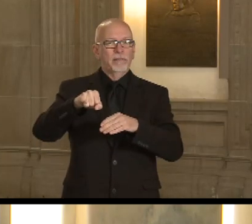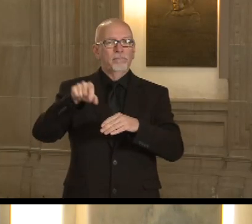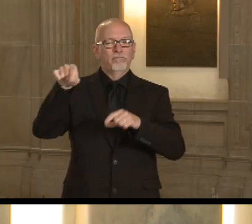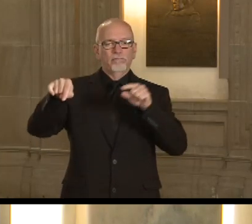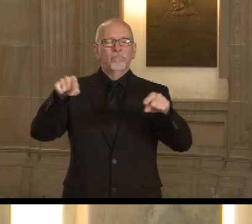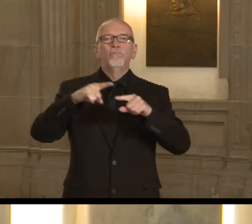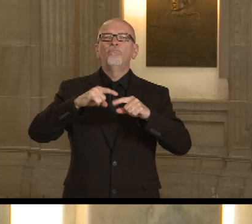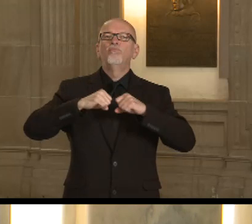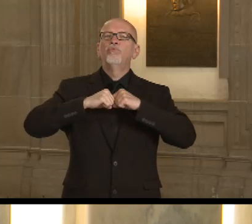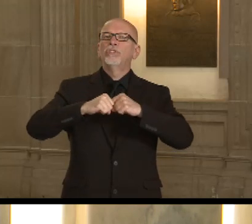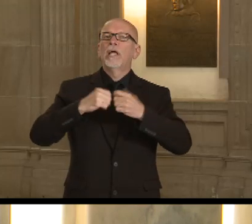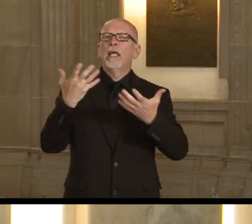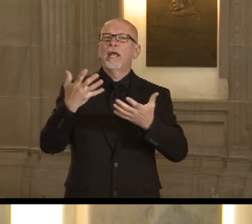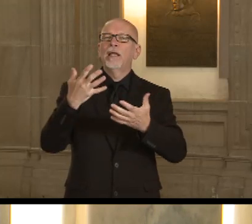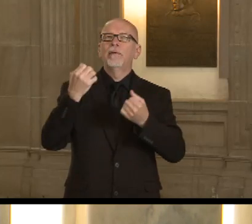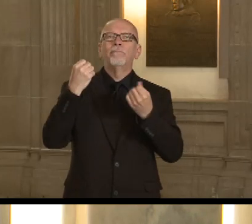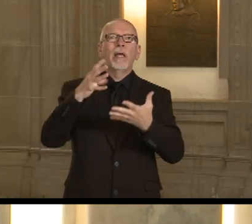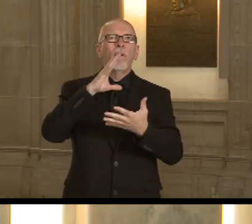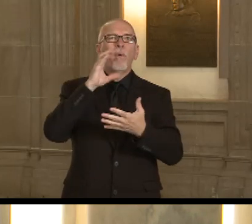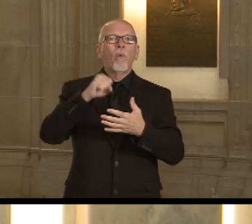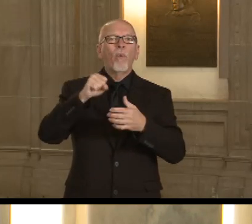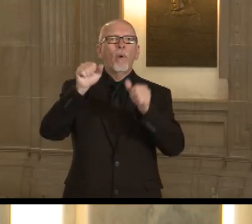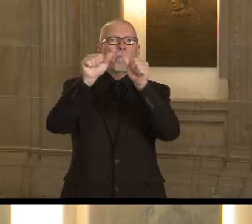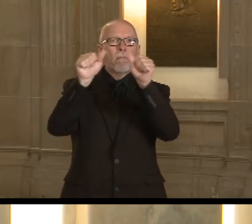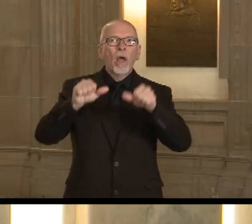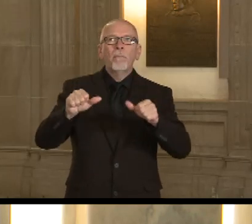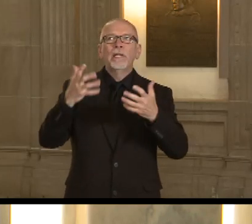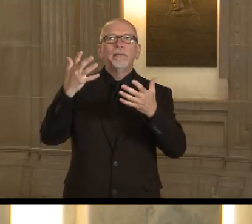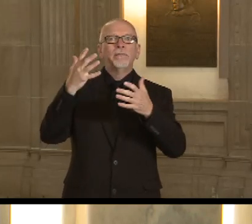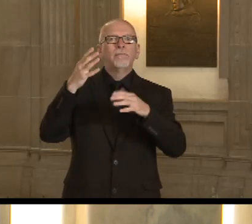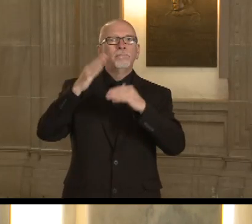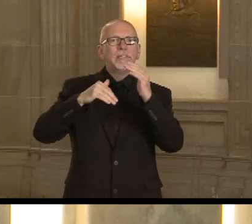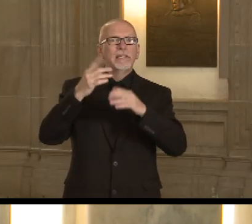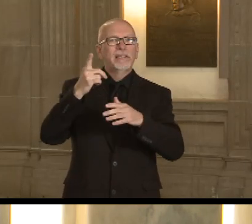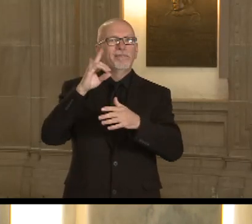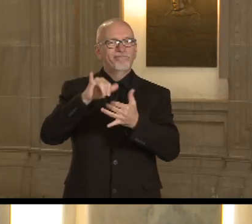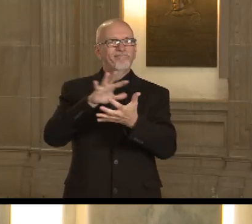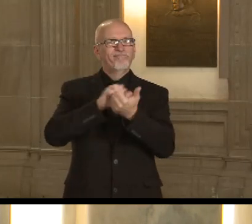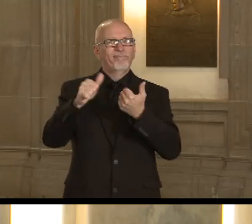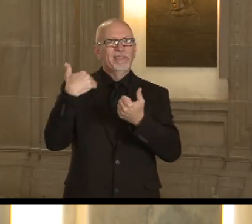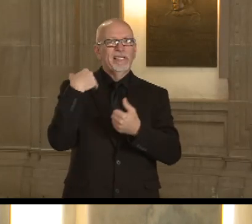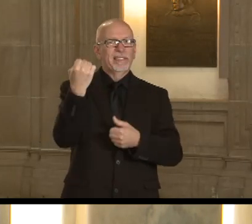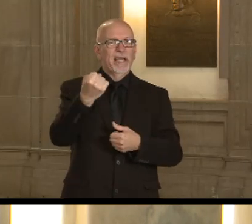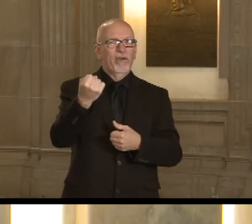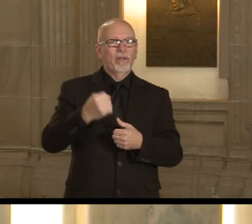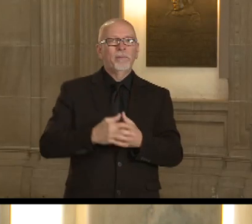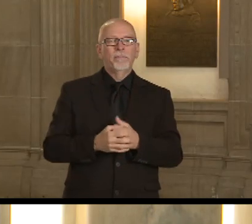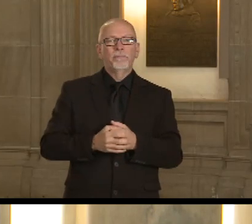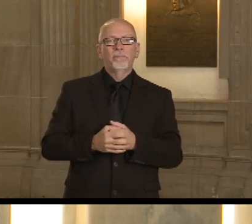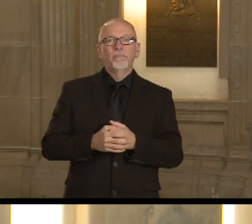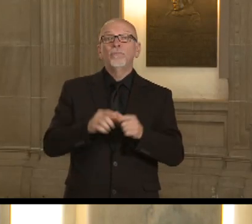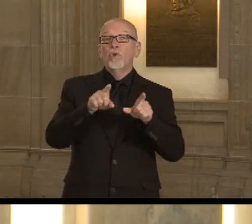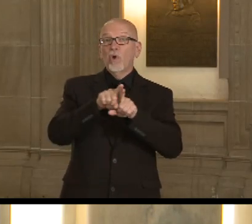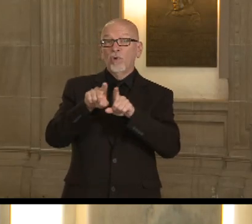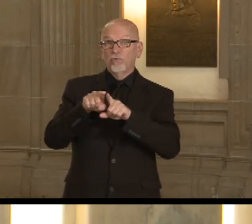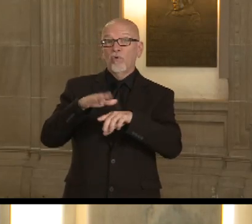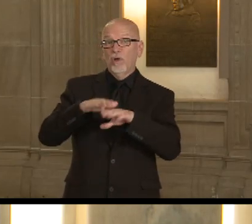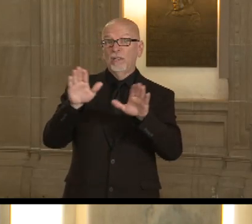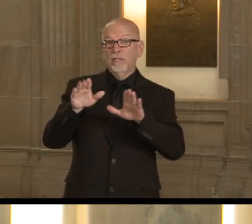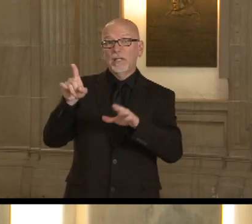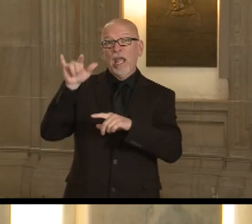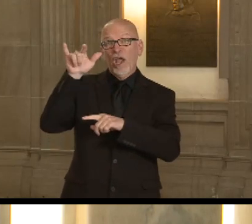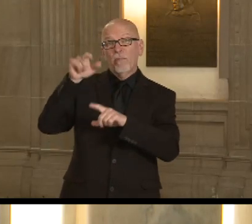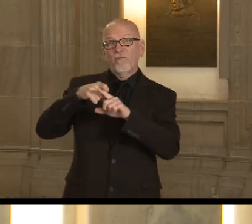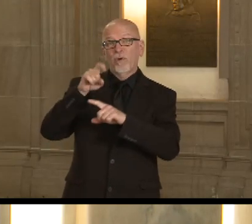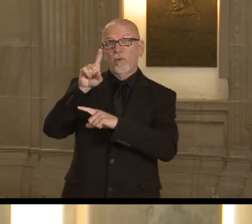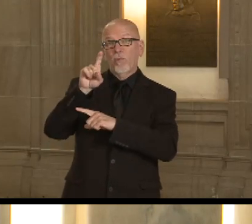to protect centuries-old monuments that were defaced on Saturday. Also on Sunday, airmen from